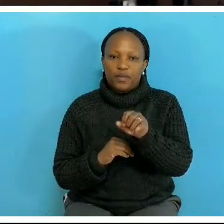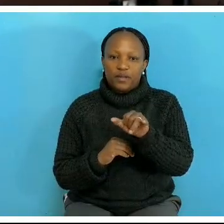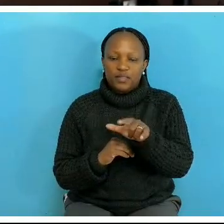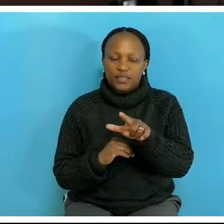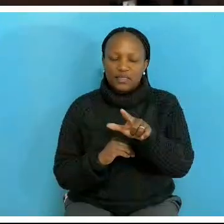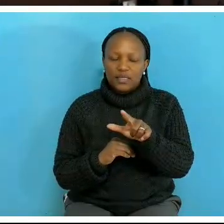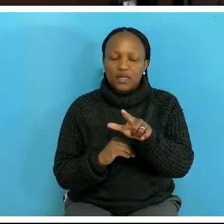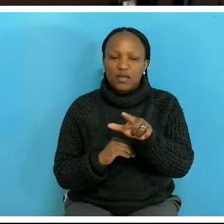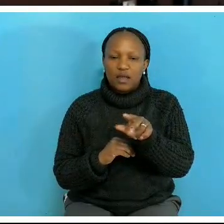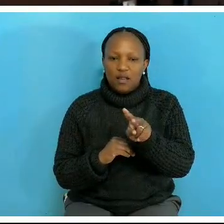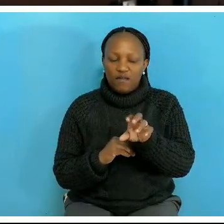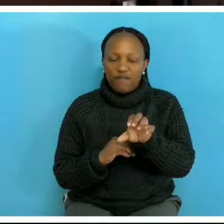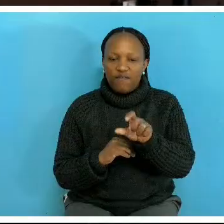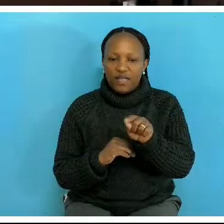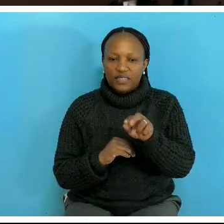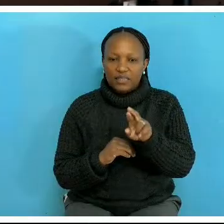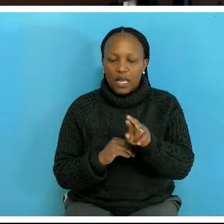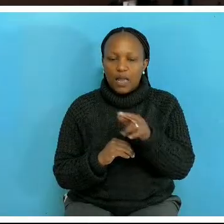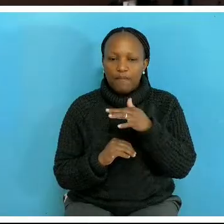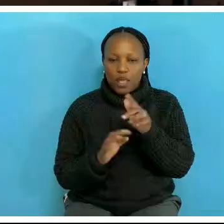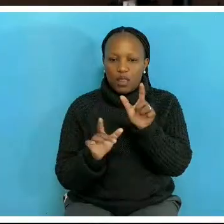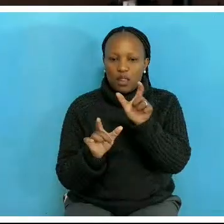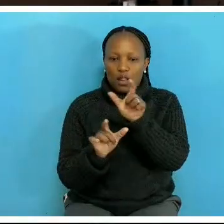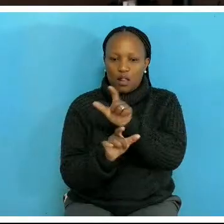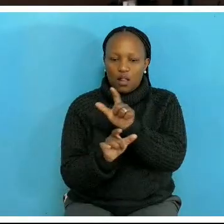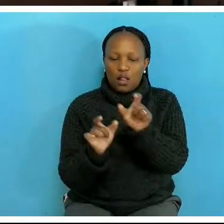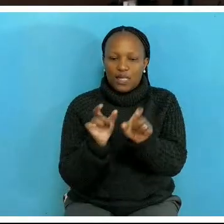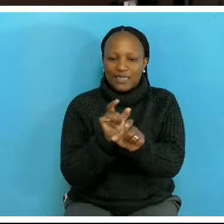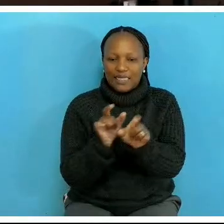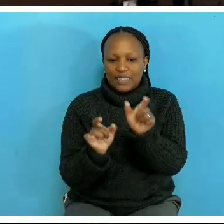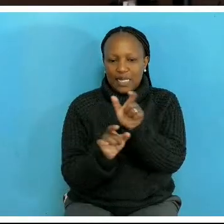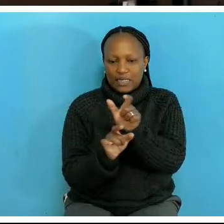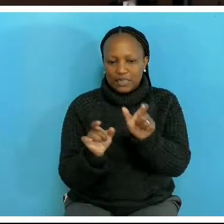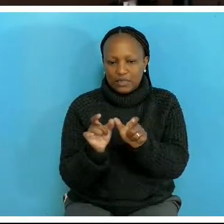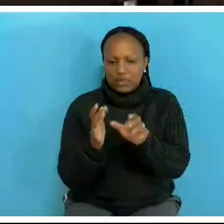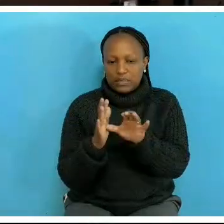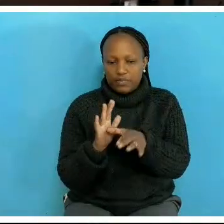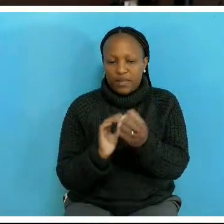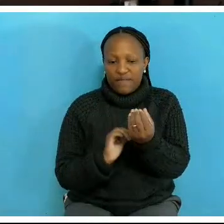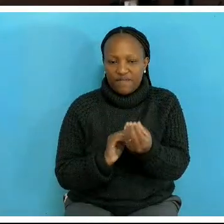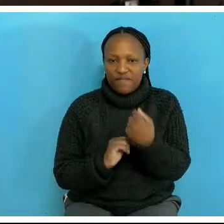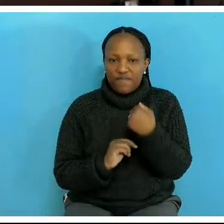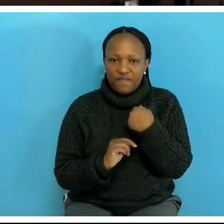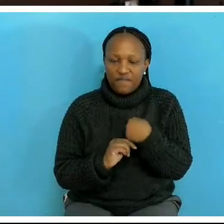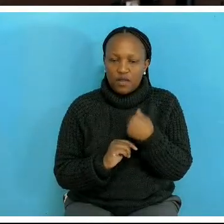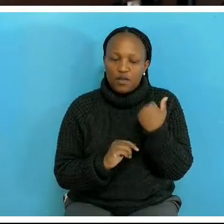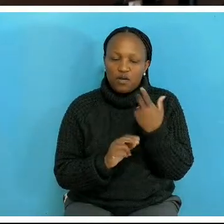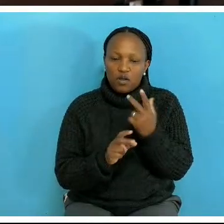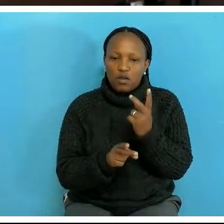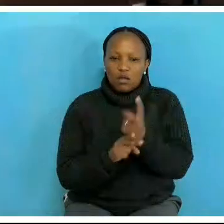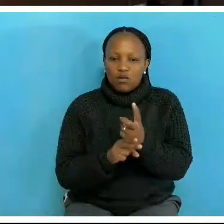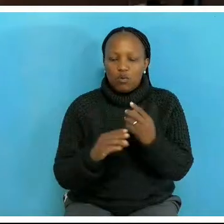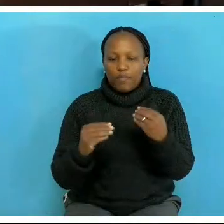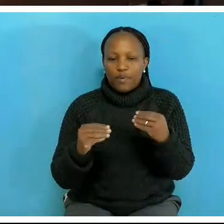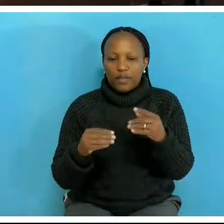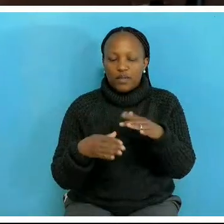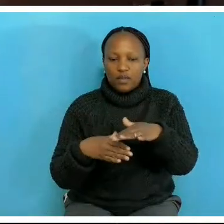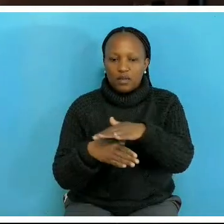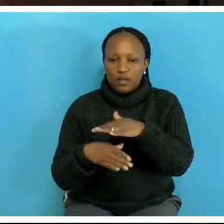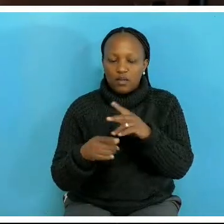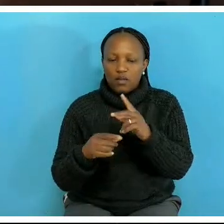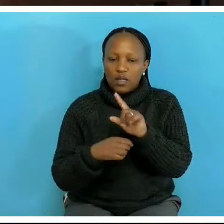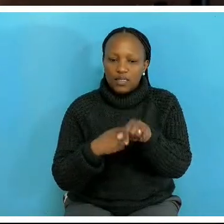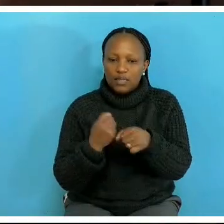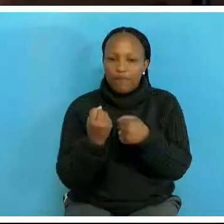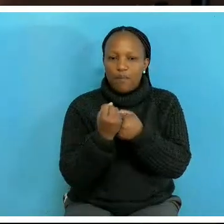Being dyslexic as I am, I only to find out that it was difficult for me to be into the business, and then support is not